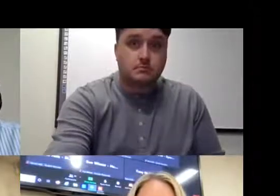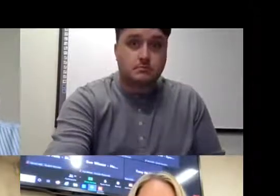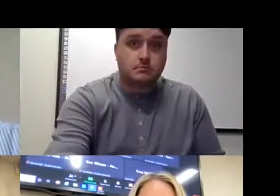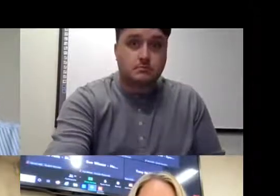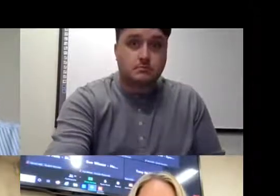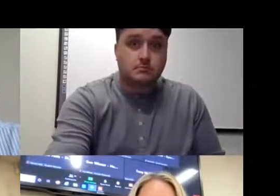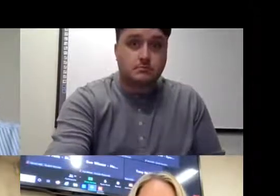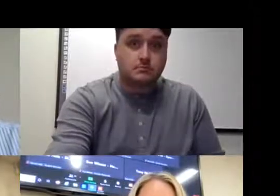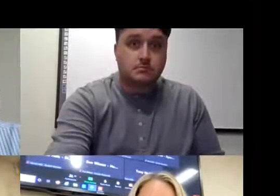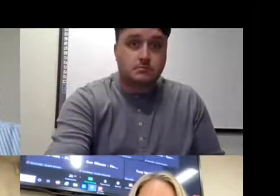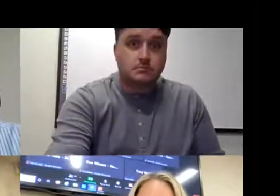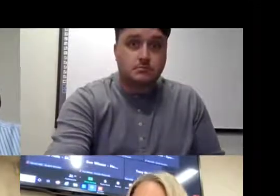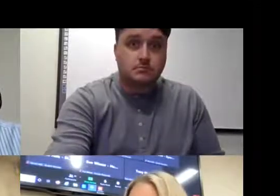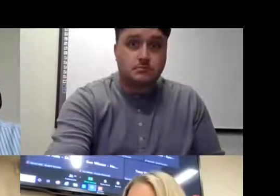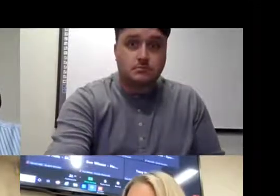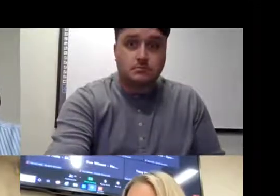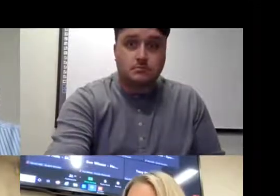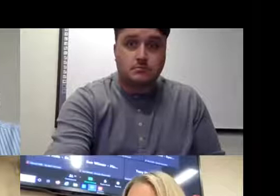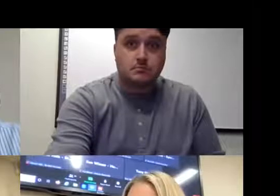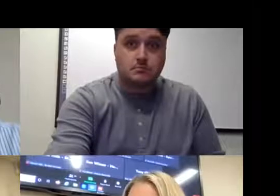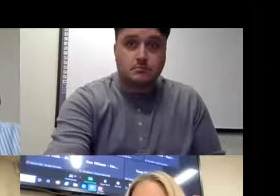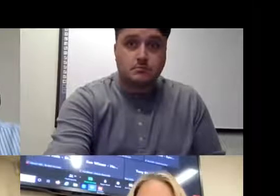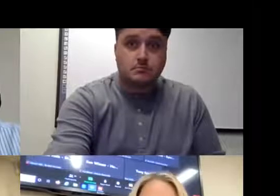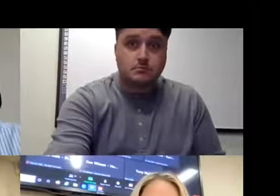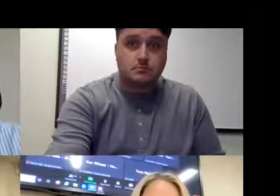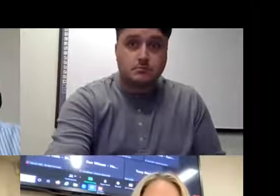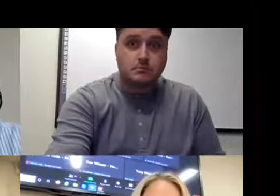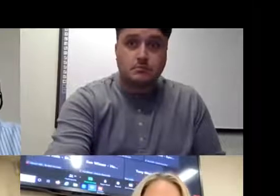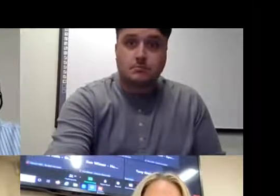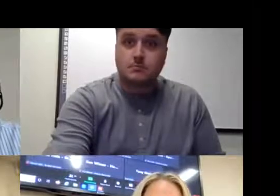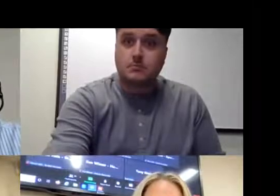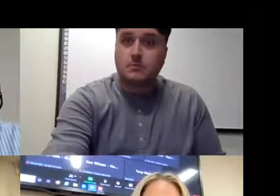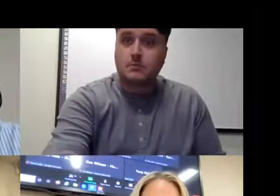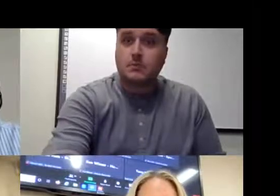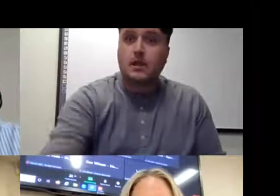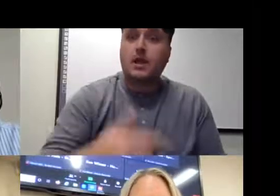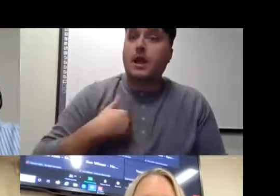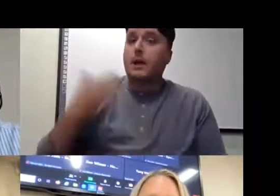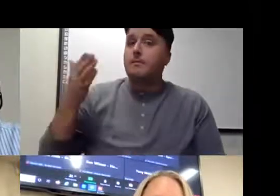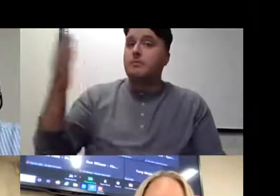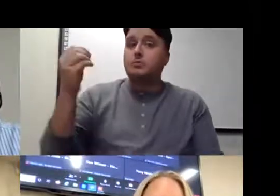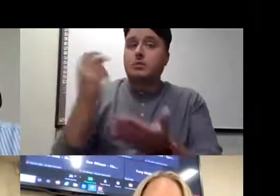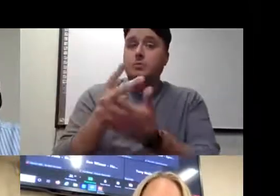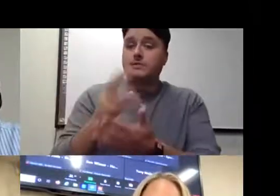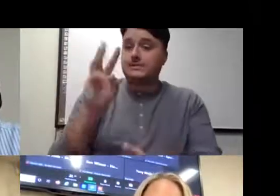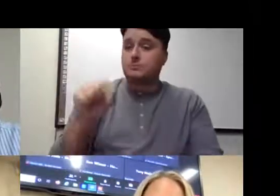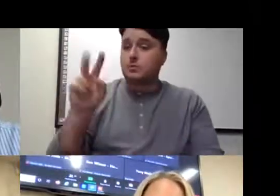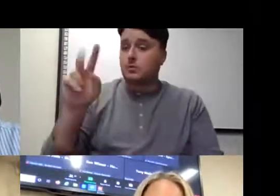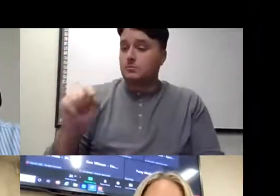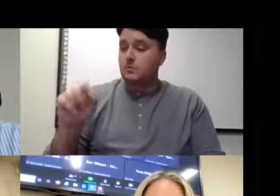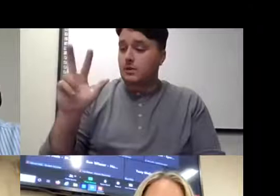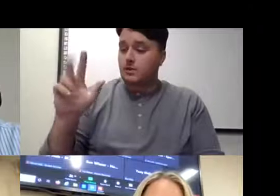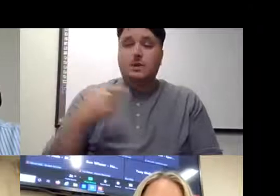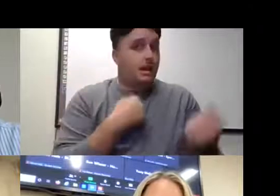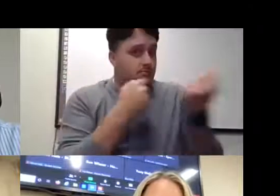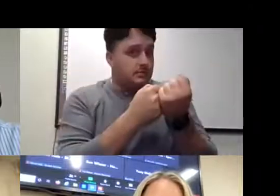Anyone? I'll make a motion to approve 6.1.3. I'll second. Thank you, Trustee Proctor, for the motion.